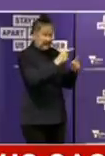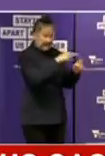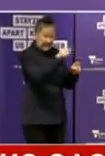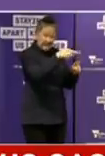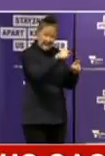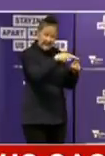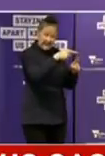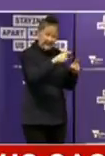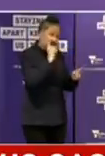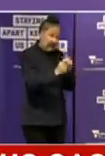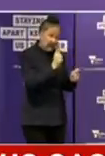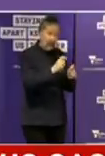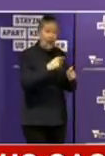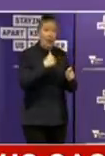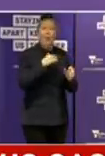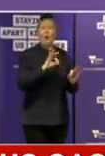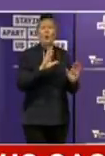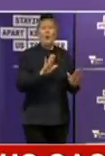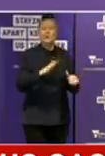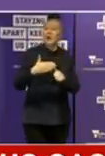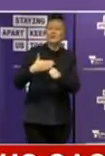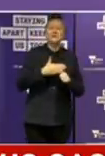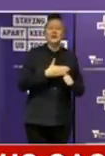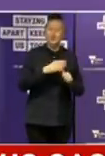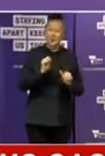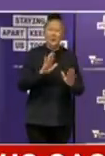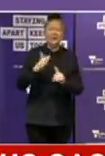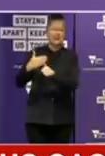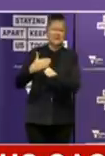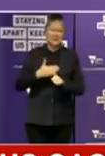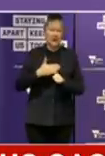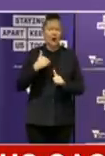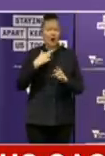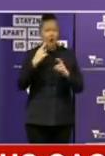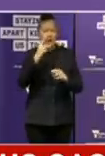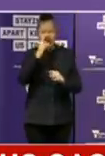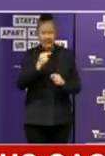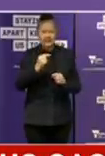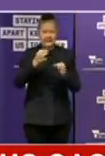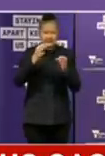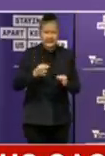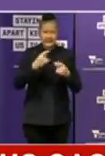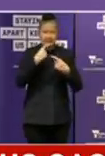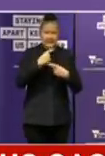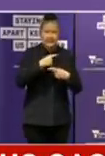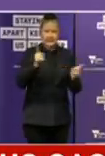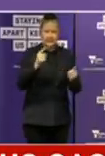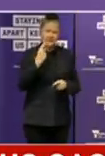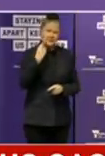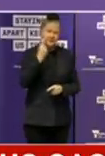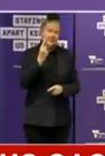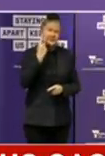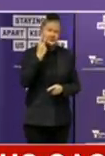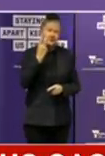I do hope to be able to make definitive announcements about opening up in metropolitan Melbourne in a couple of days' time. We'll keep people